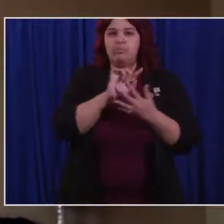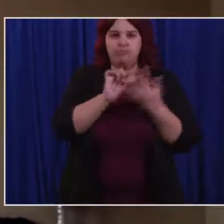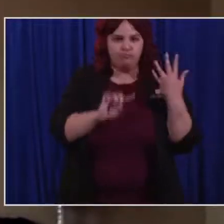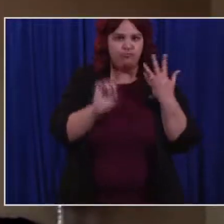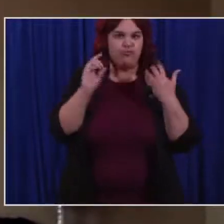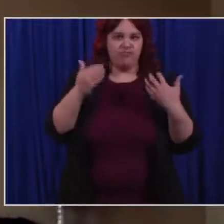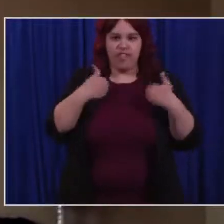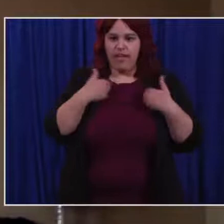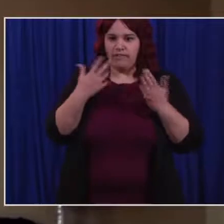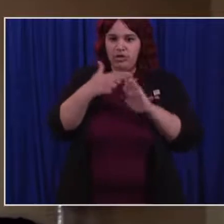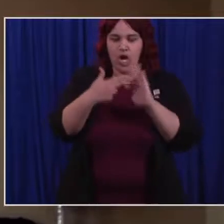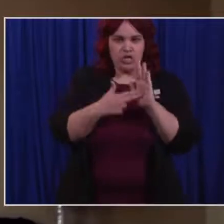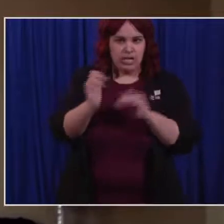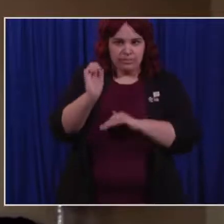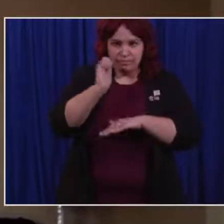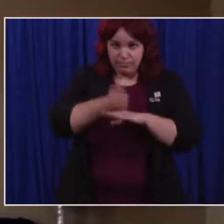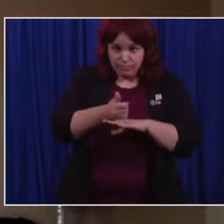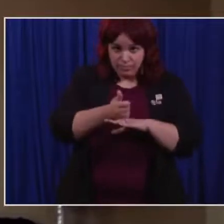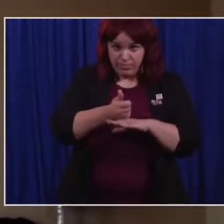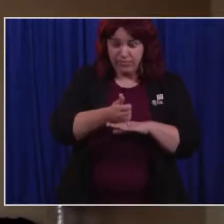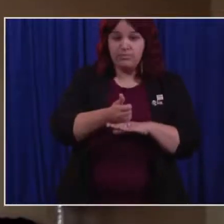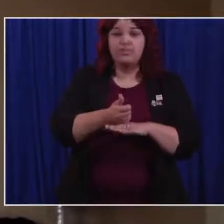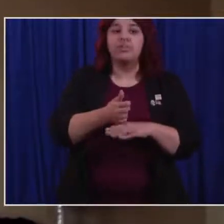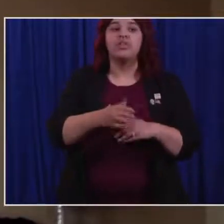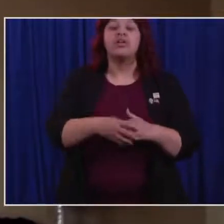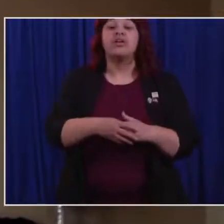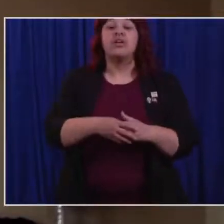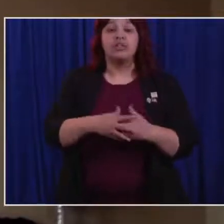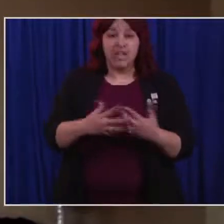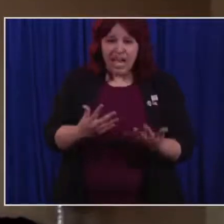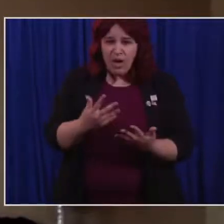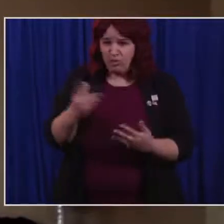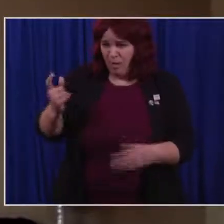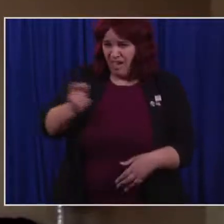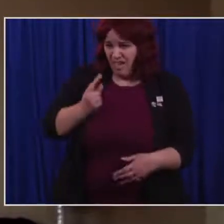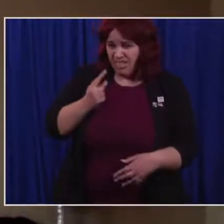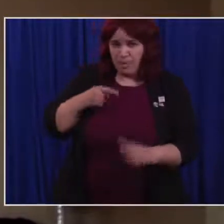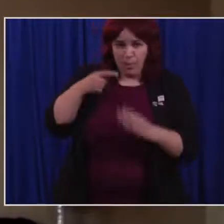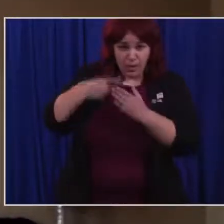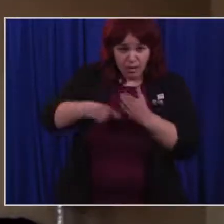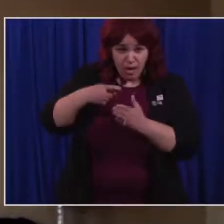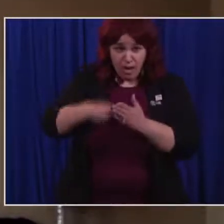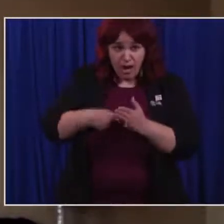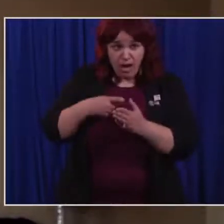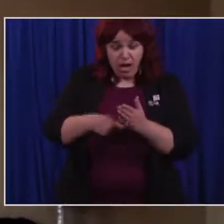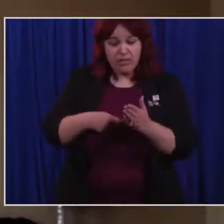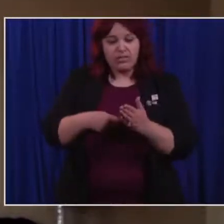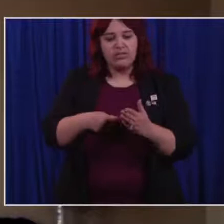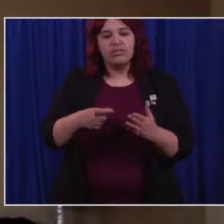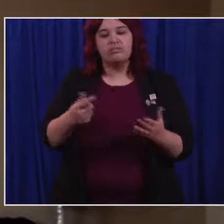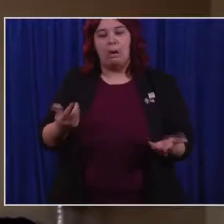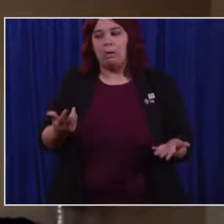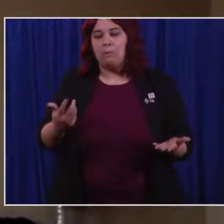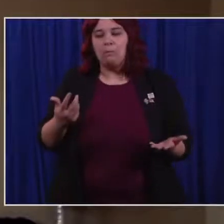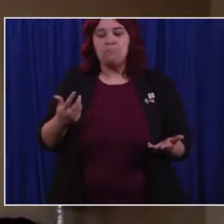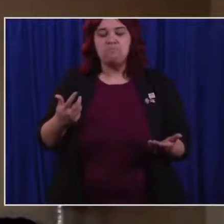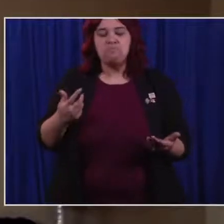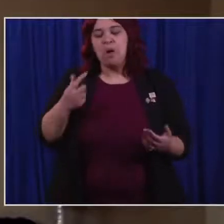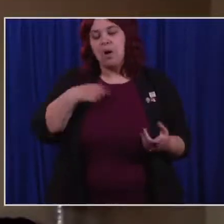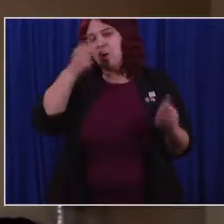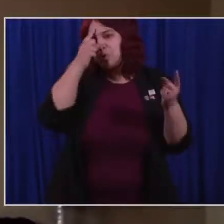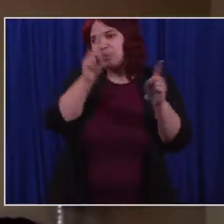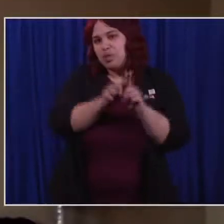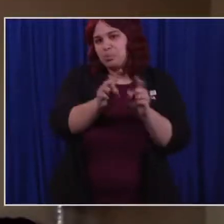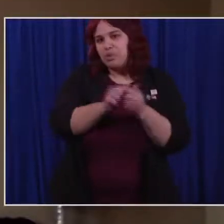those processed. With regard to the specific costs, I would agree with Governor DeWine.